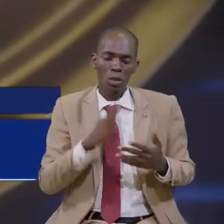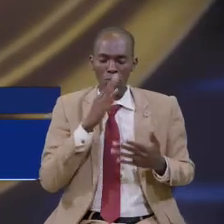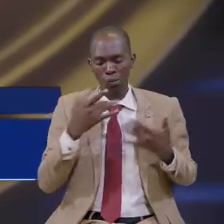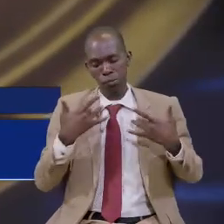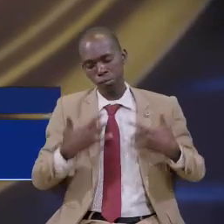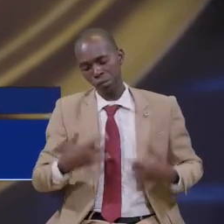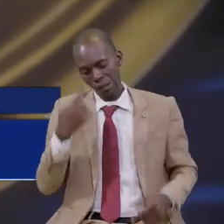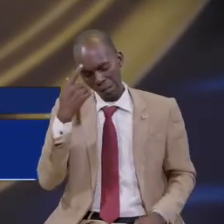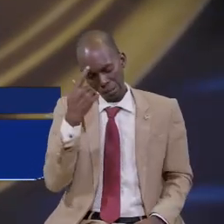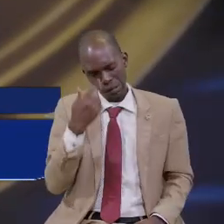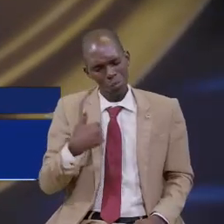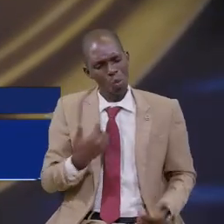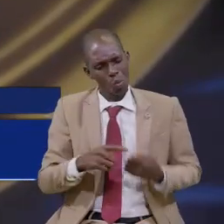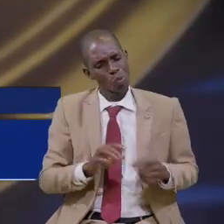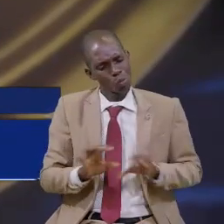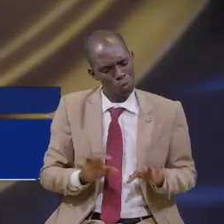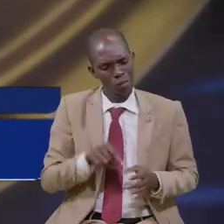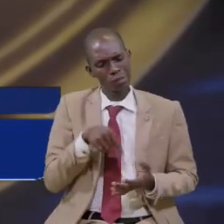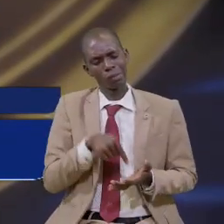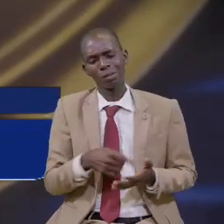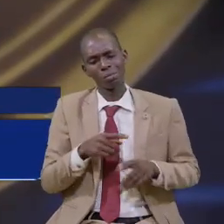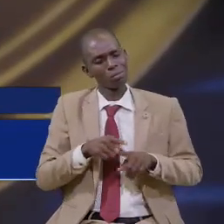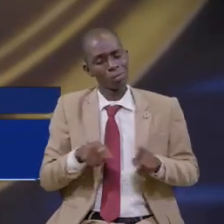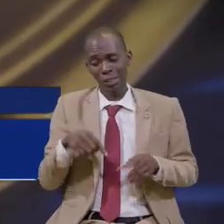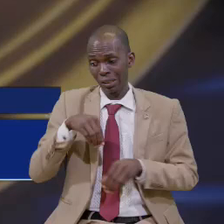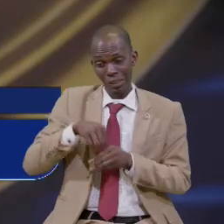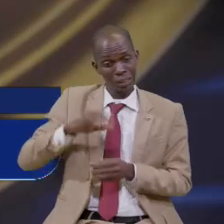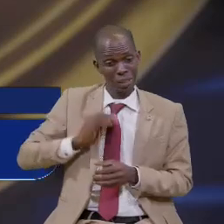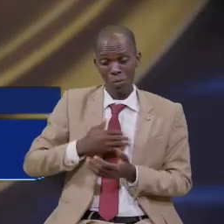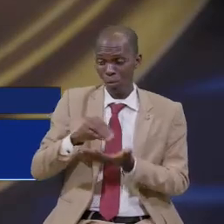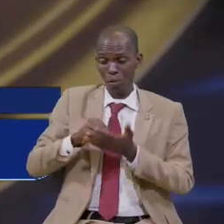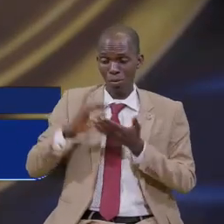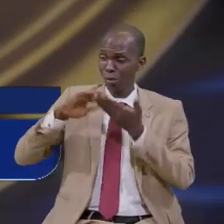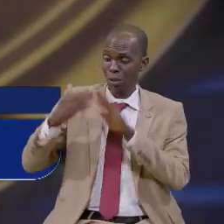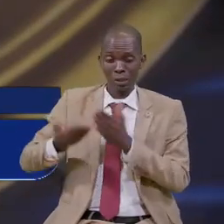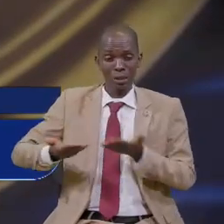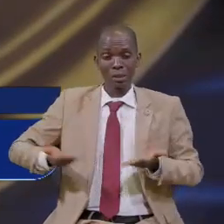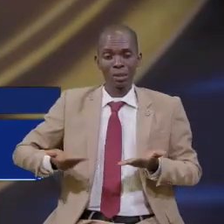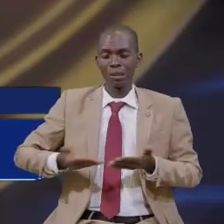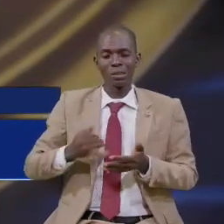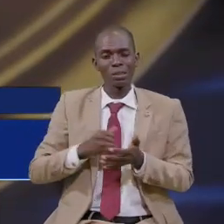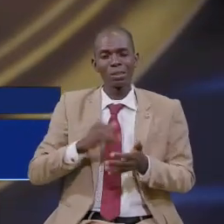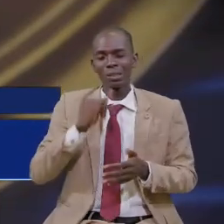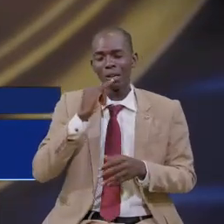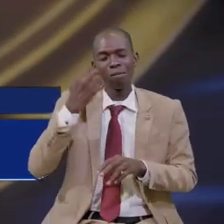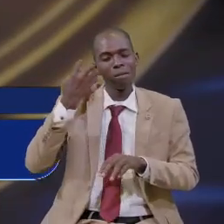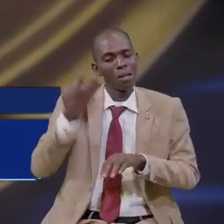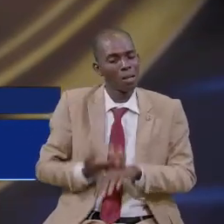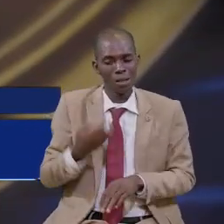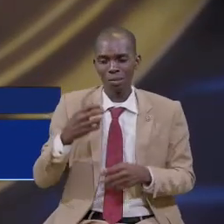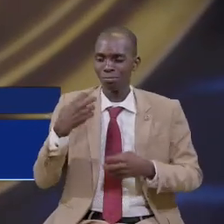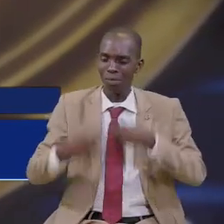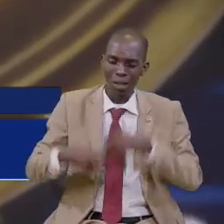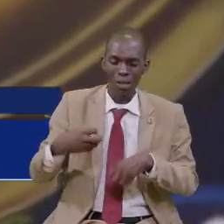this. But you know, in this community, in this place, it's a very difficult, challenging